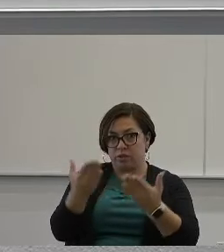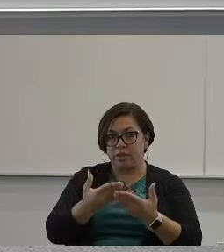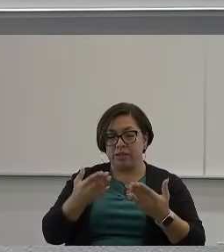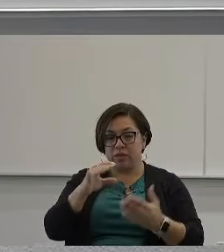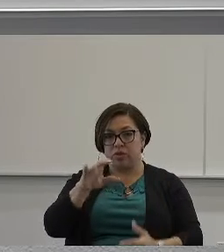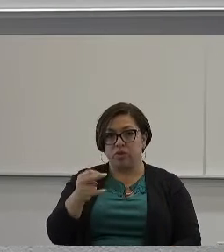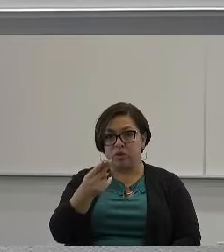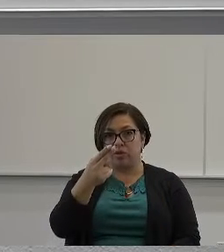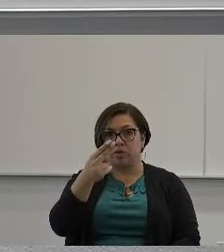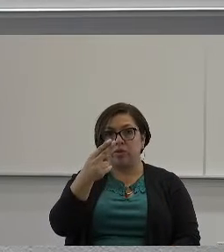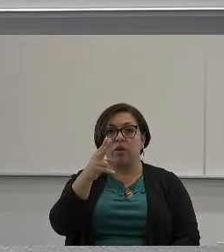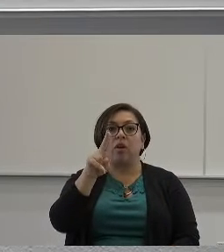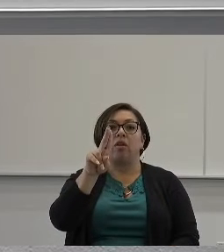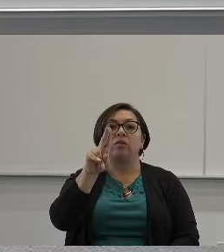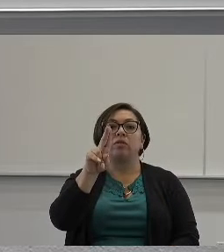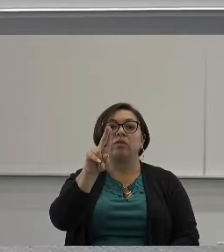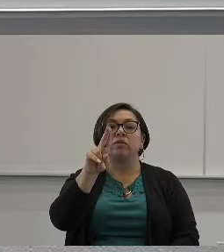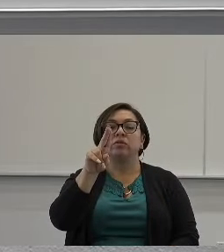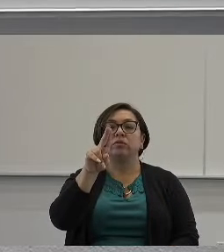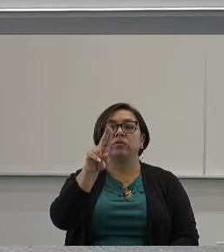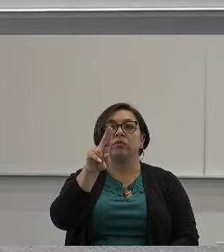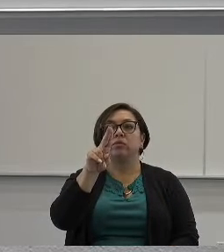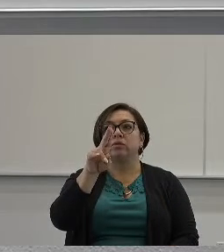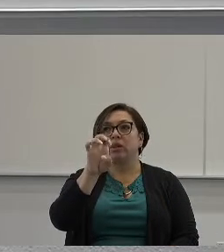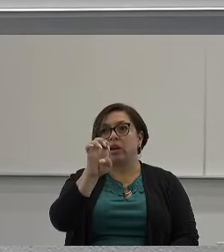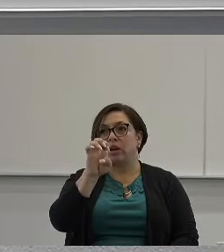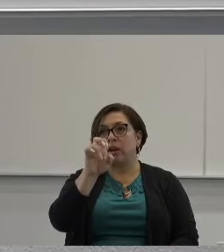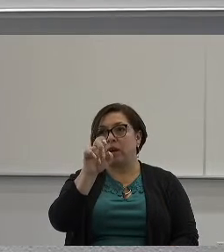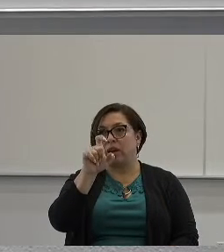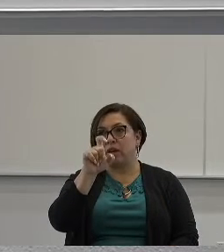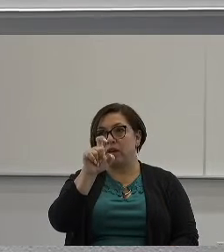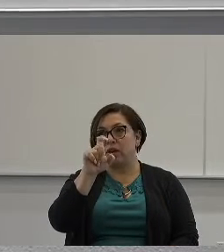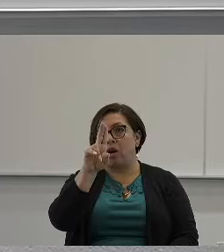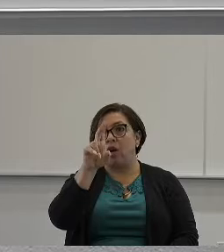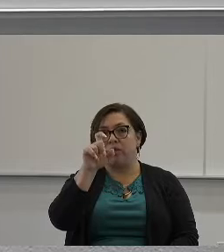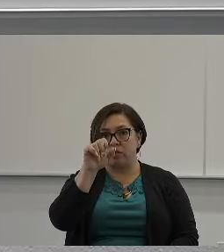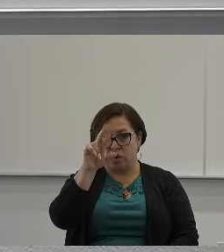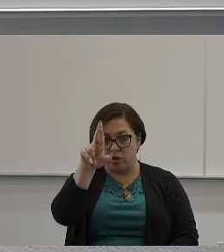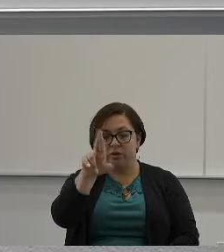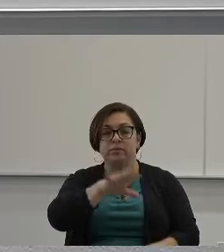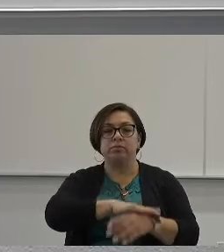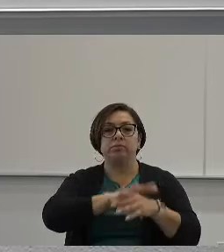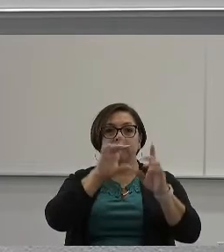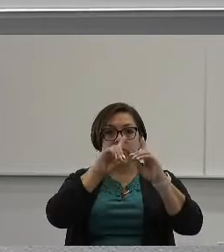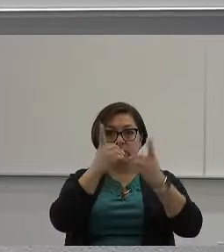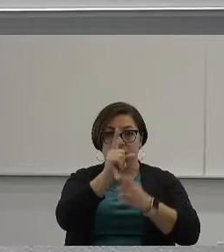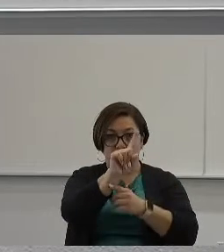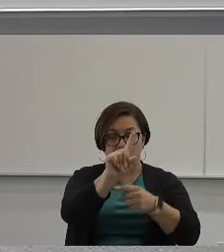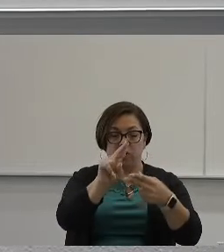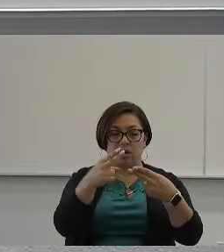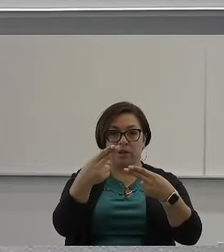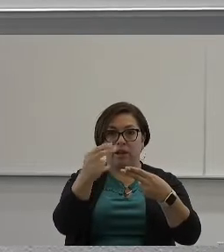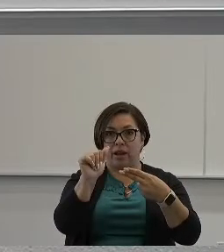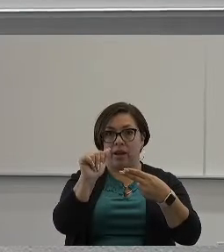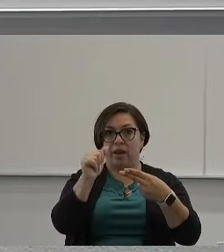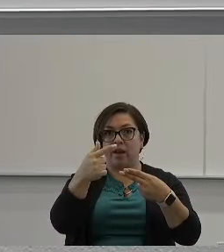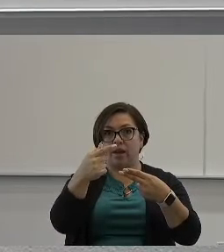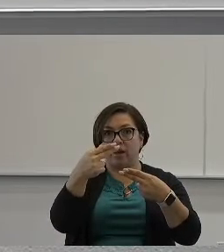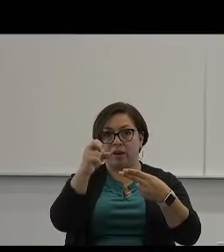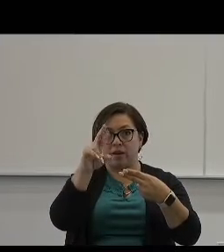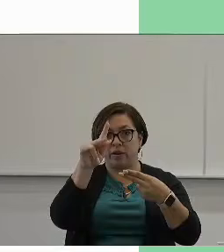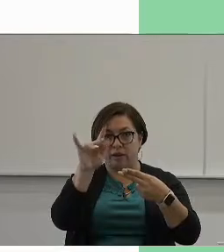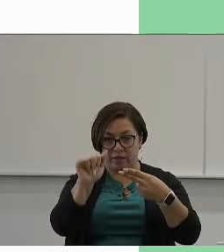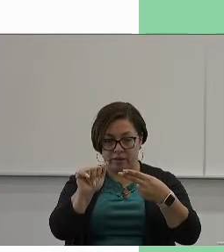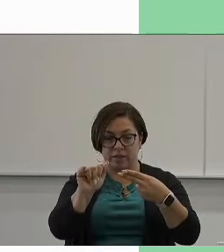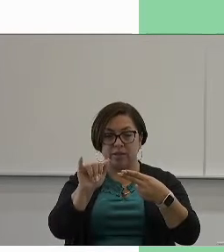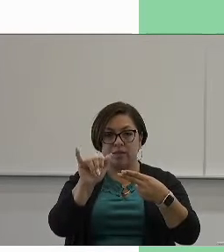John Uxer is the board member for District 1. Mr. Brian Haggerty, who is also the board chair,